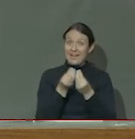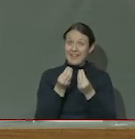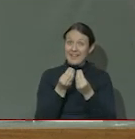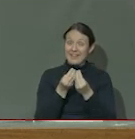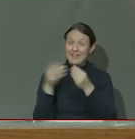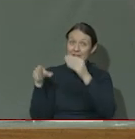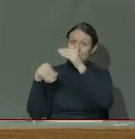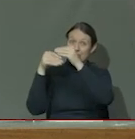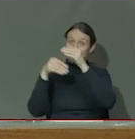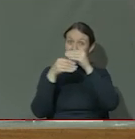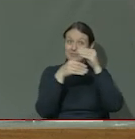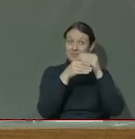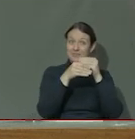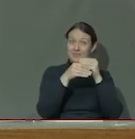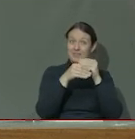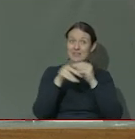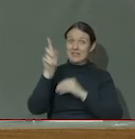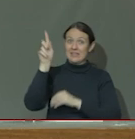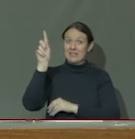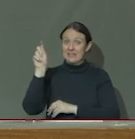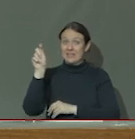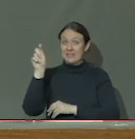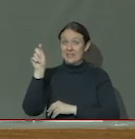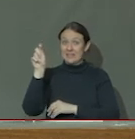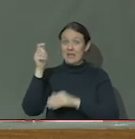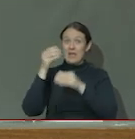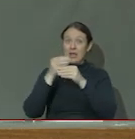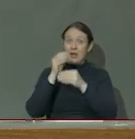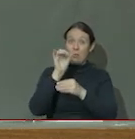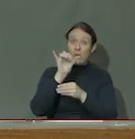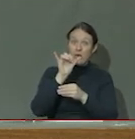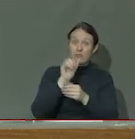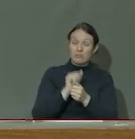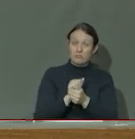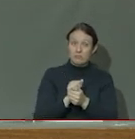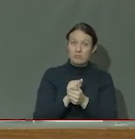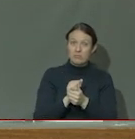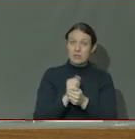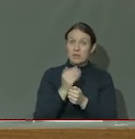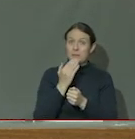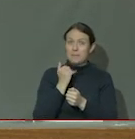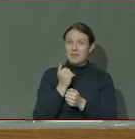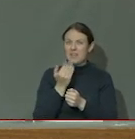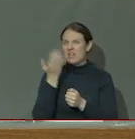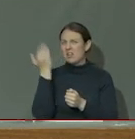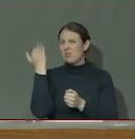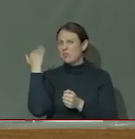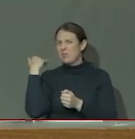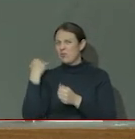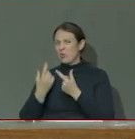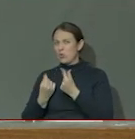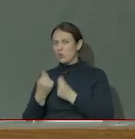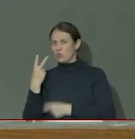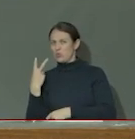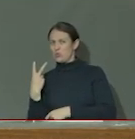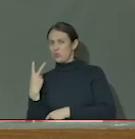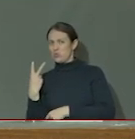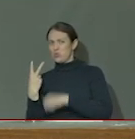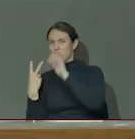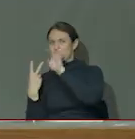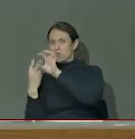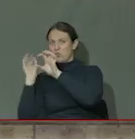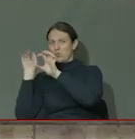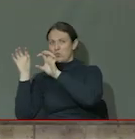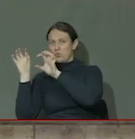a T, there must also be a Y with it. Okay. Not just previously, like we said, like in other cases, like